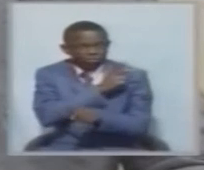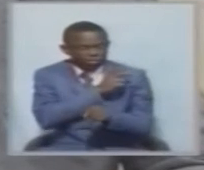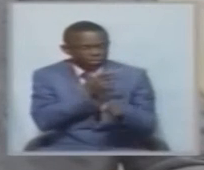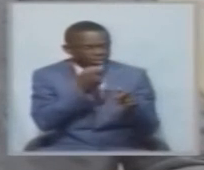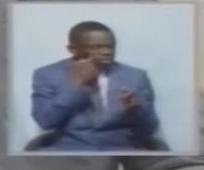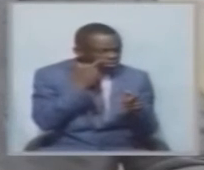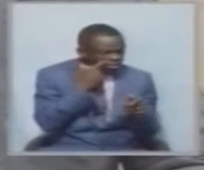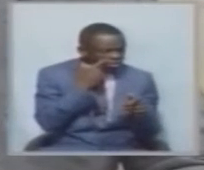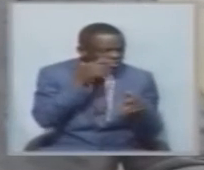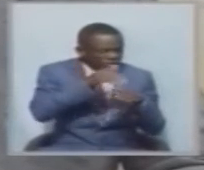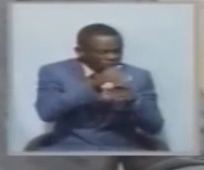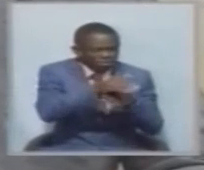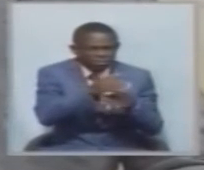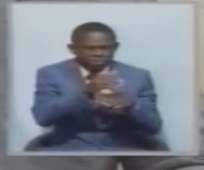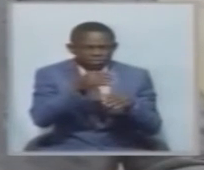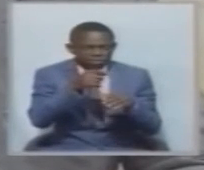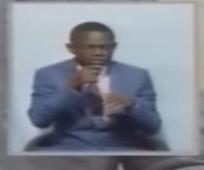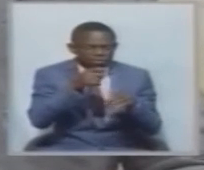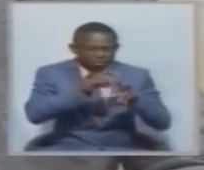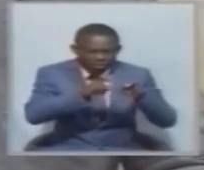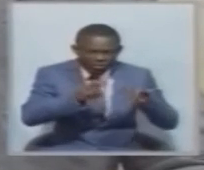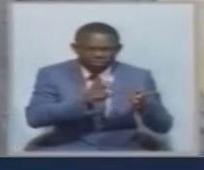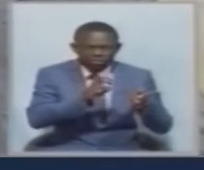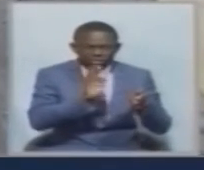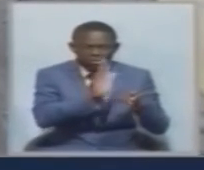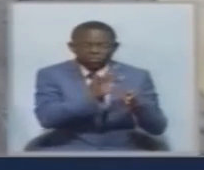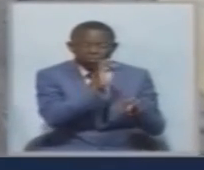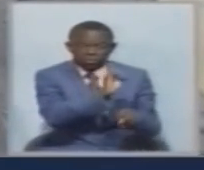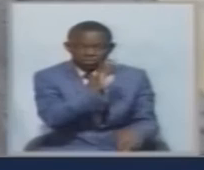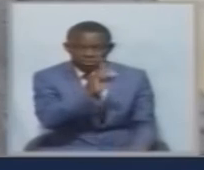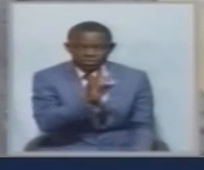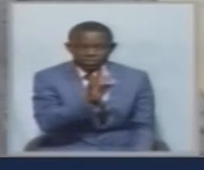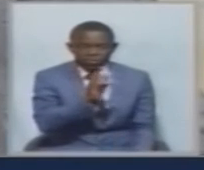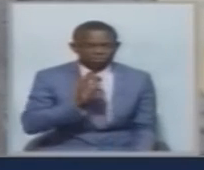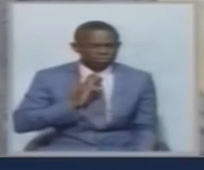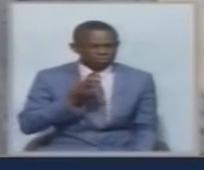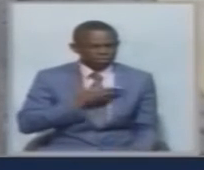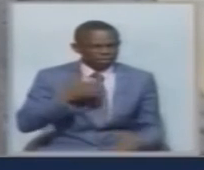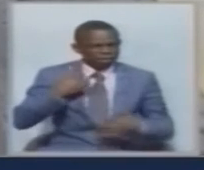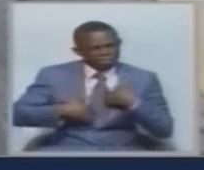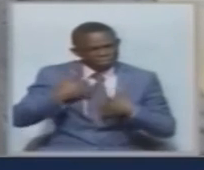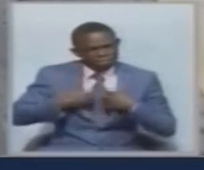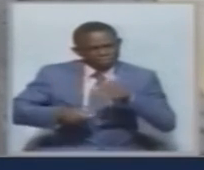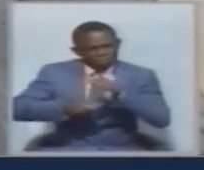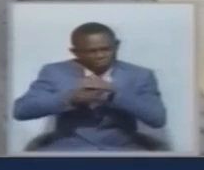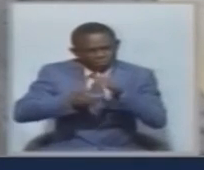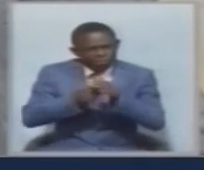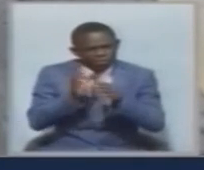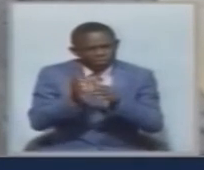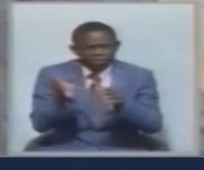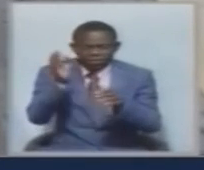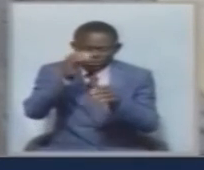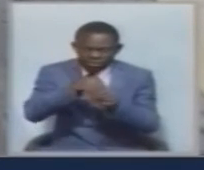weekend. So yes, we do look forward to the private sector coming in and ensuring that